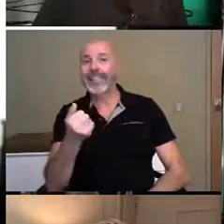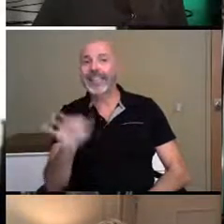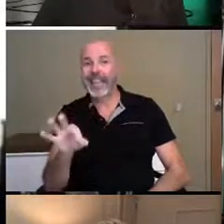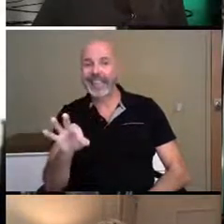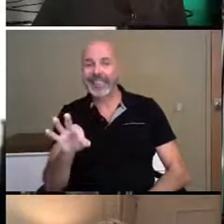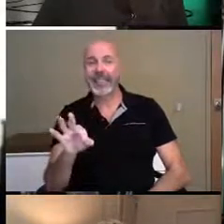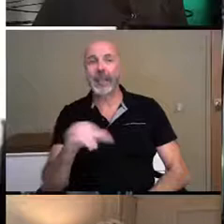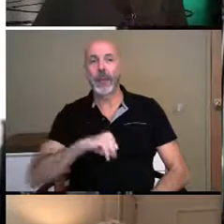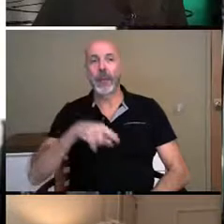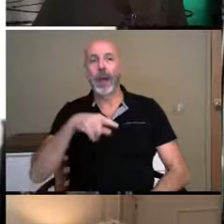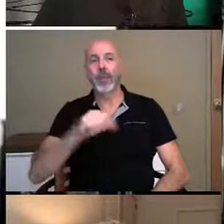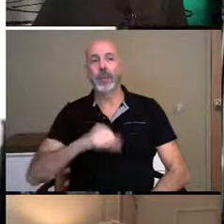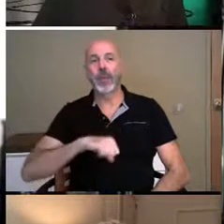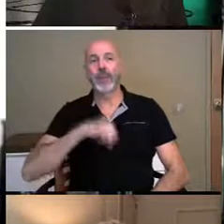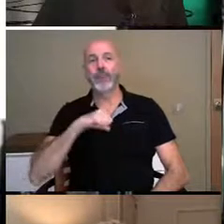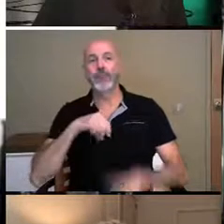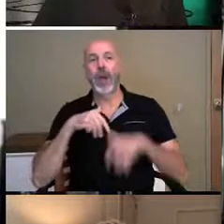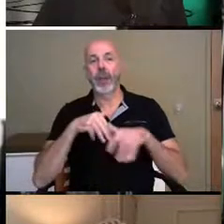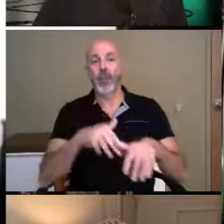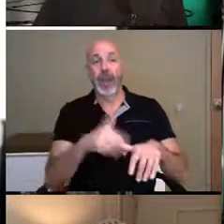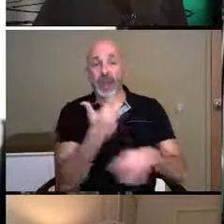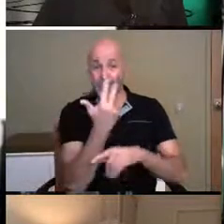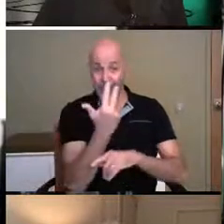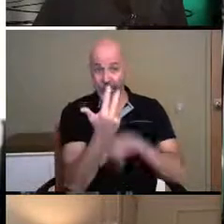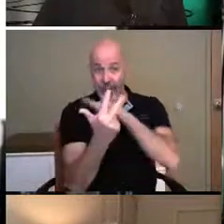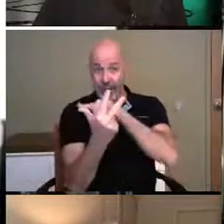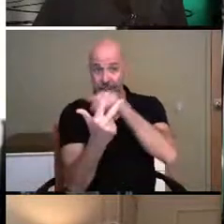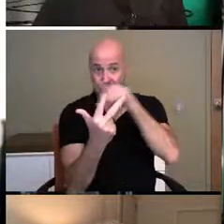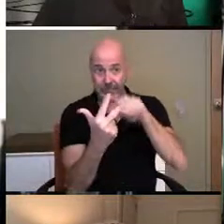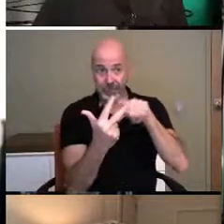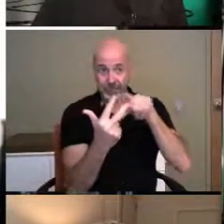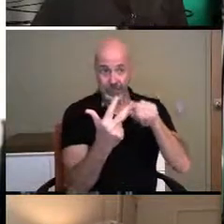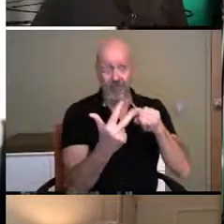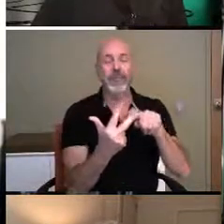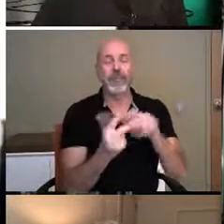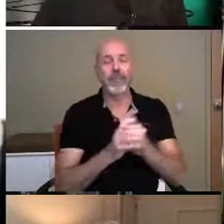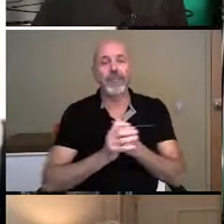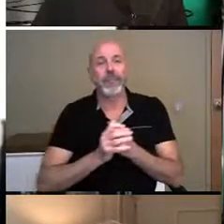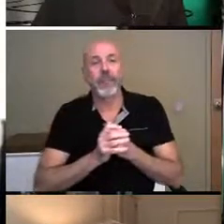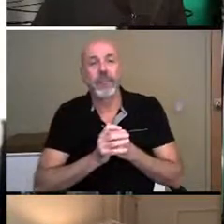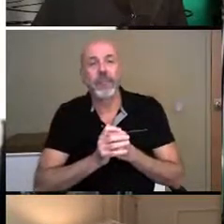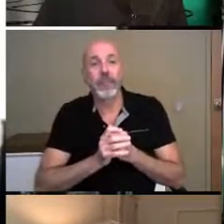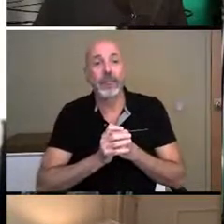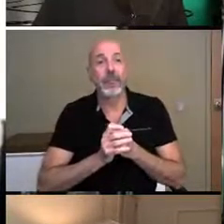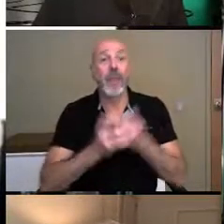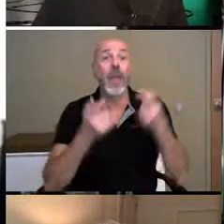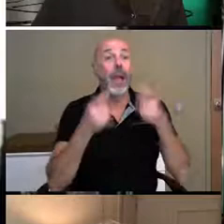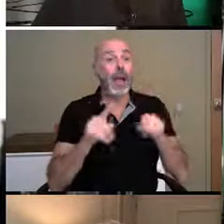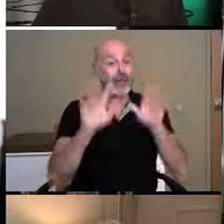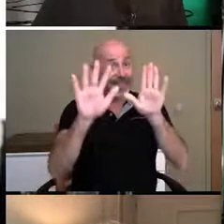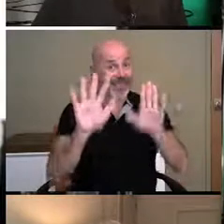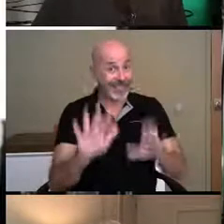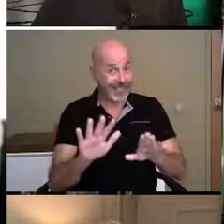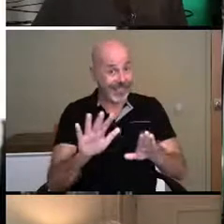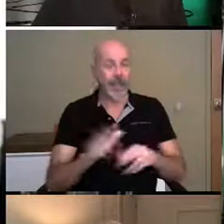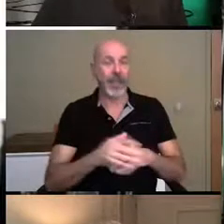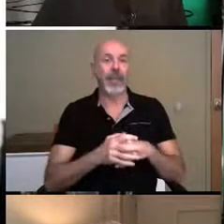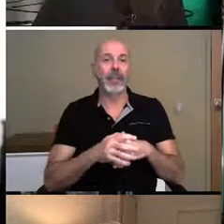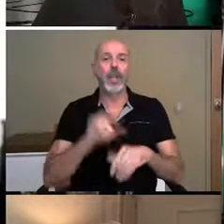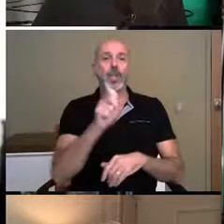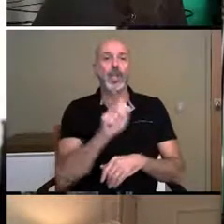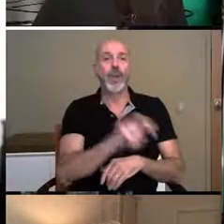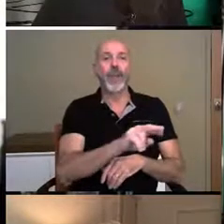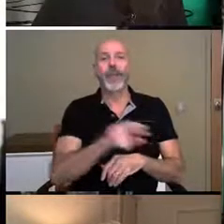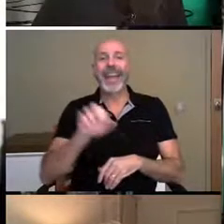Palm Springs Pride Parades on all the platforms that I just mentioned. On Sunday of Pride, November 8th